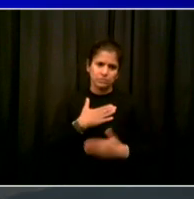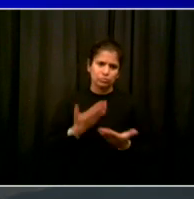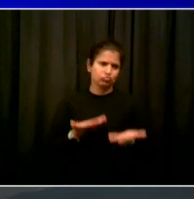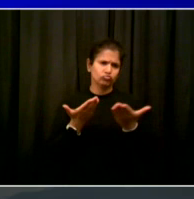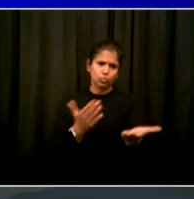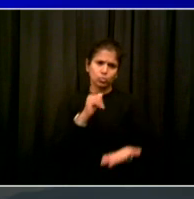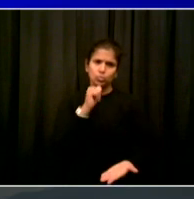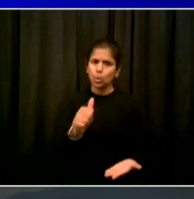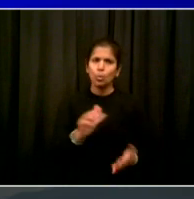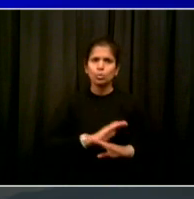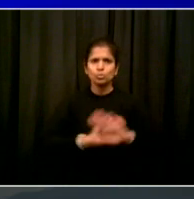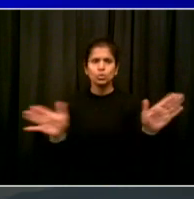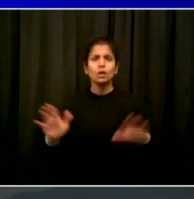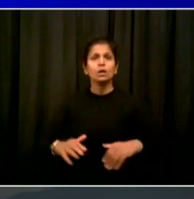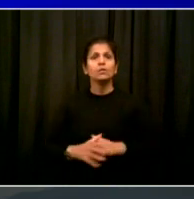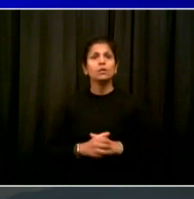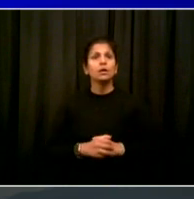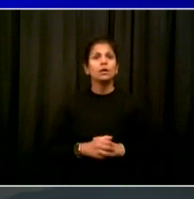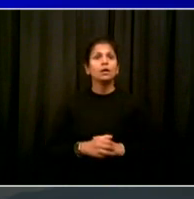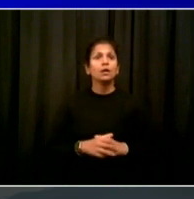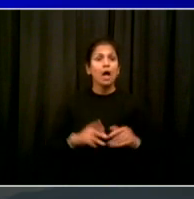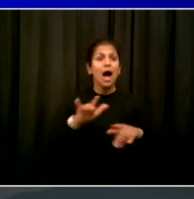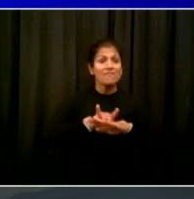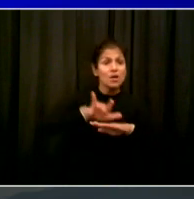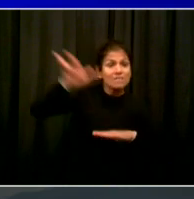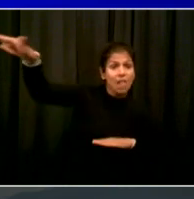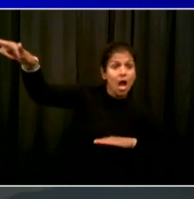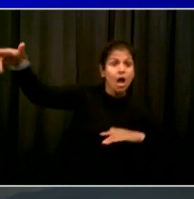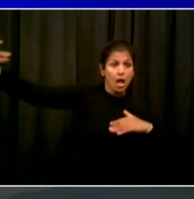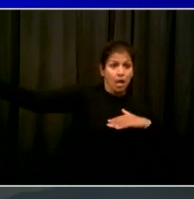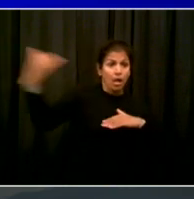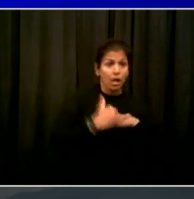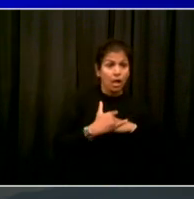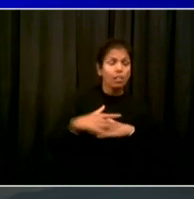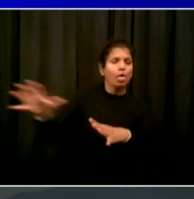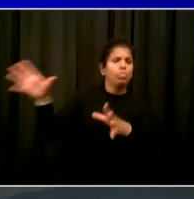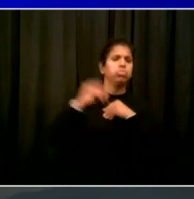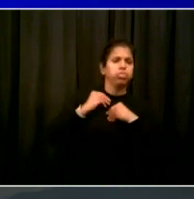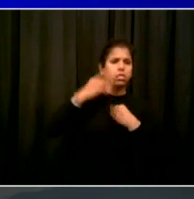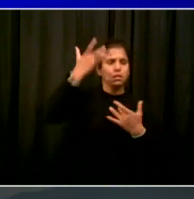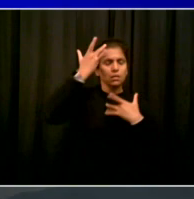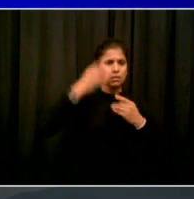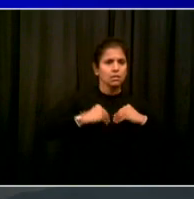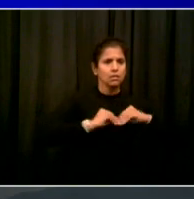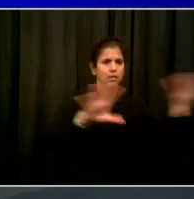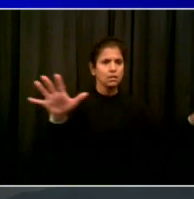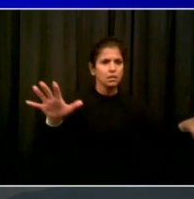high. We've got to be really careful this weekend. Halloween, there's going to be a lot of